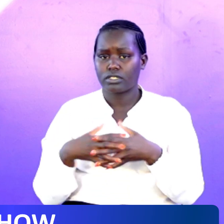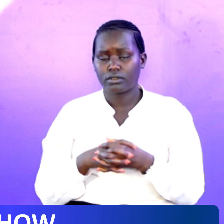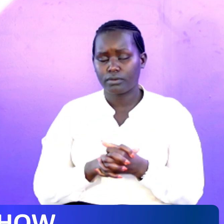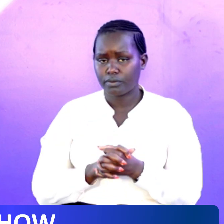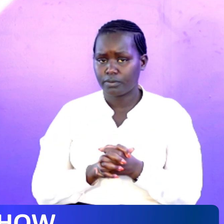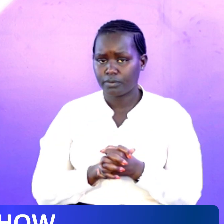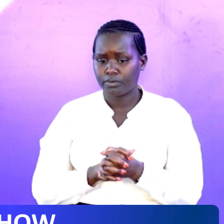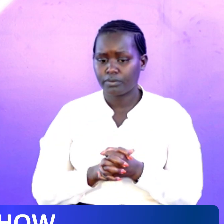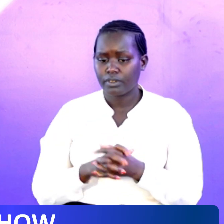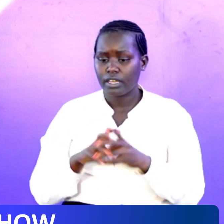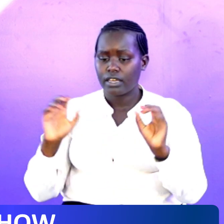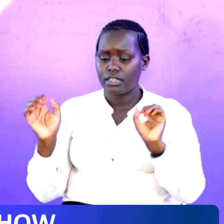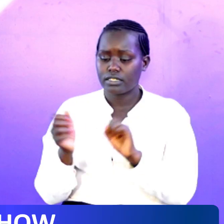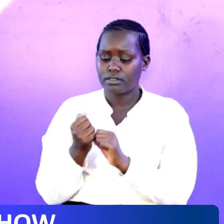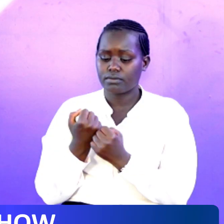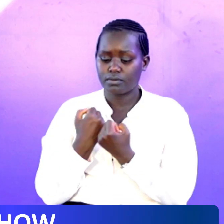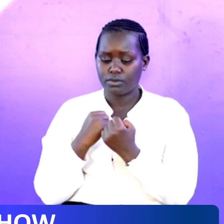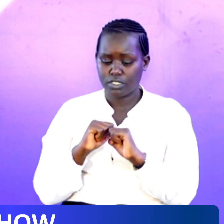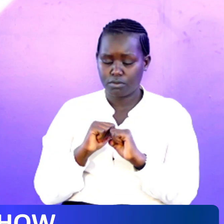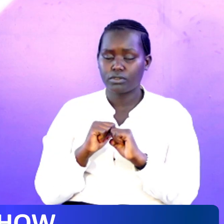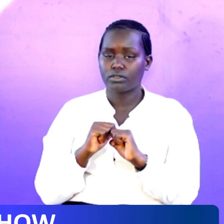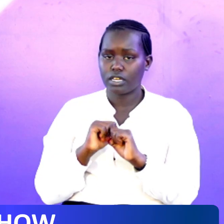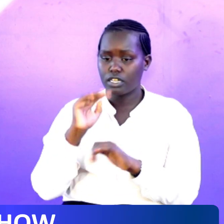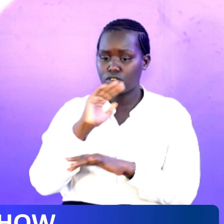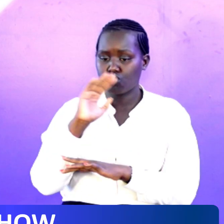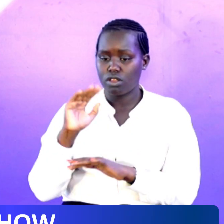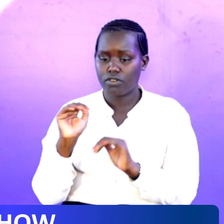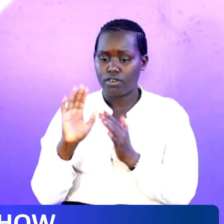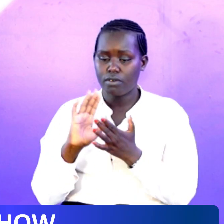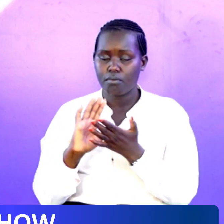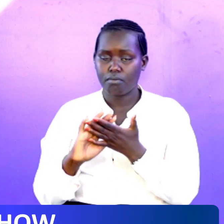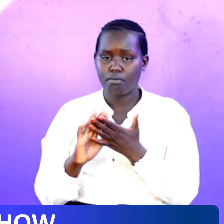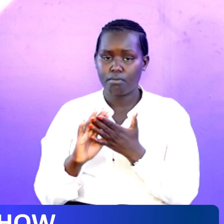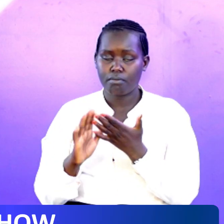It cannot be. It cannot be. In fact,